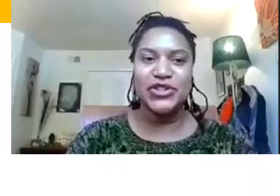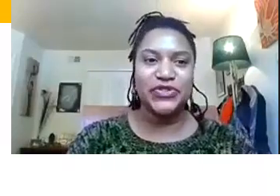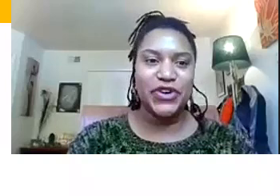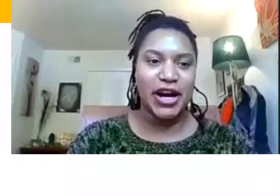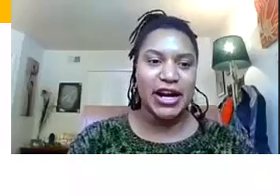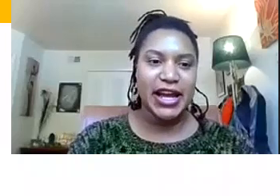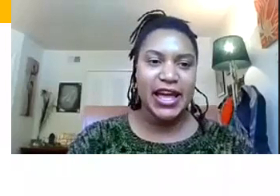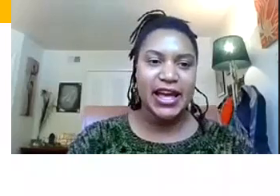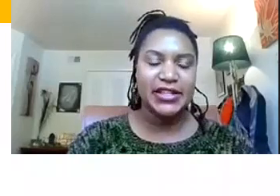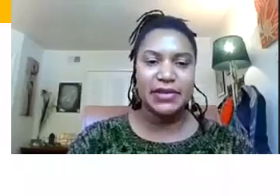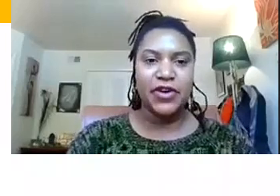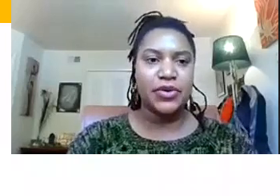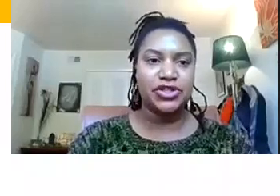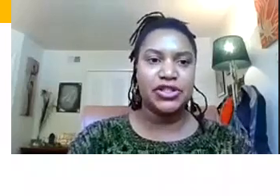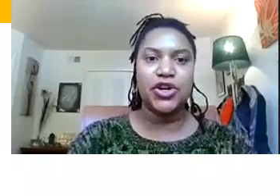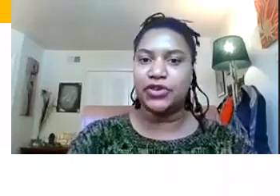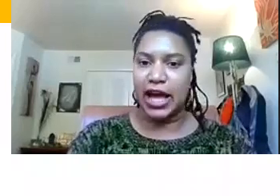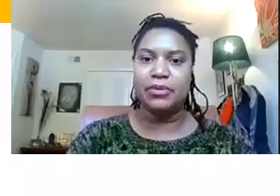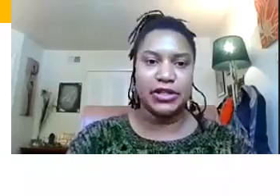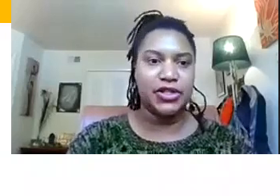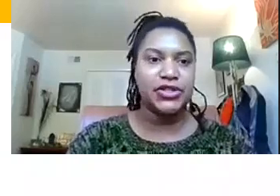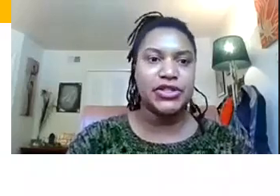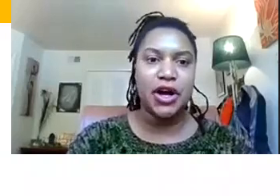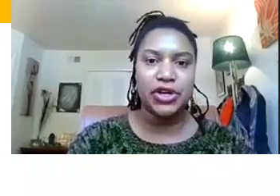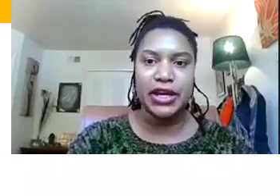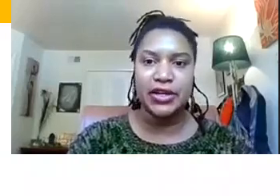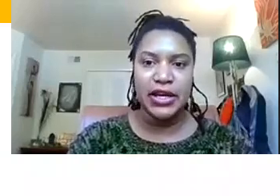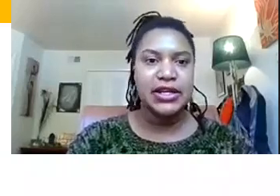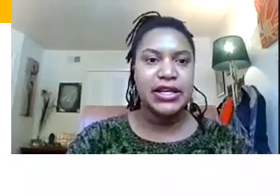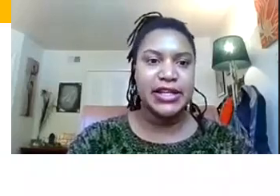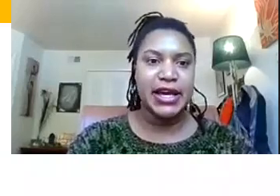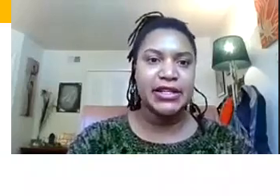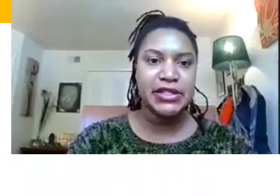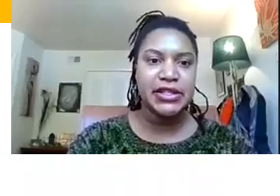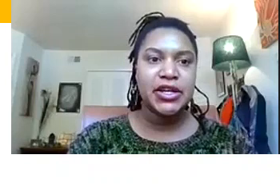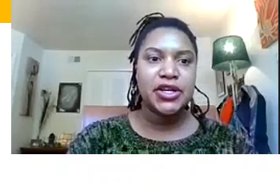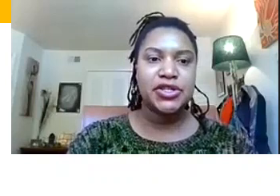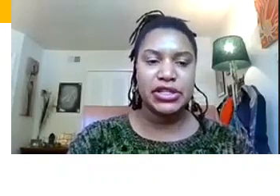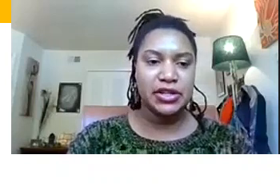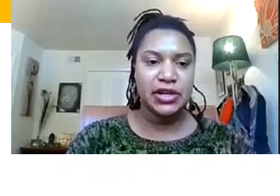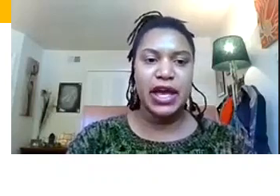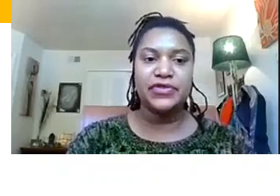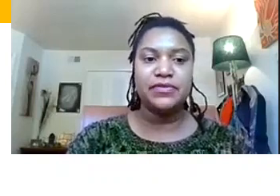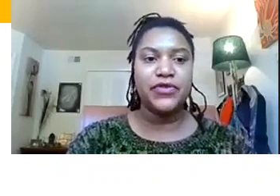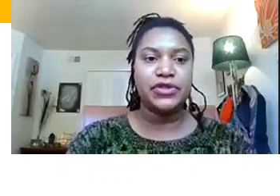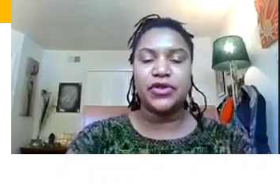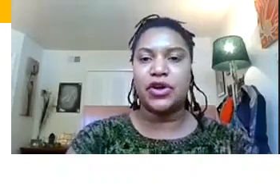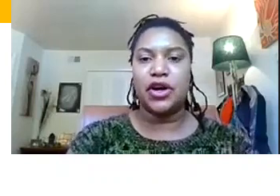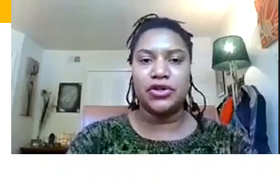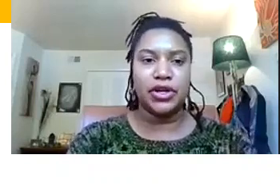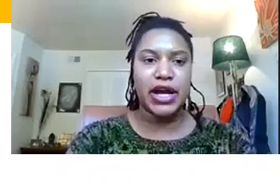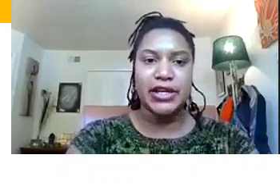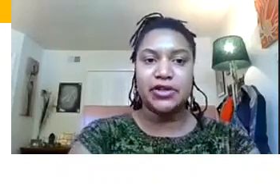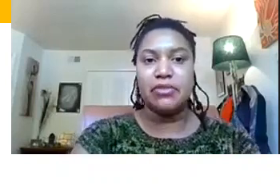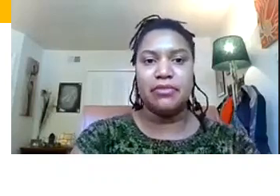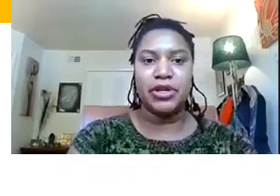information so far. And some of our questions overlap a little, so I'll try and condense. So it sounds like we have some folks on the call